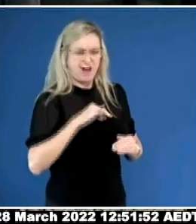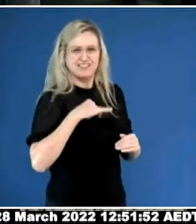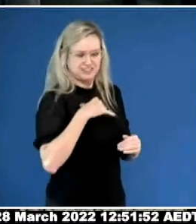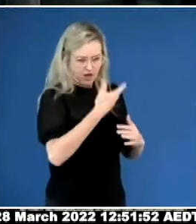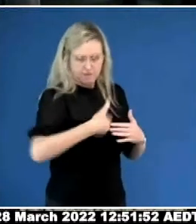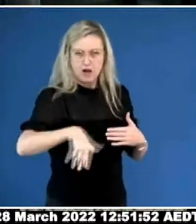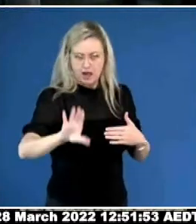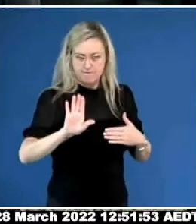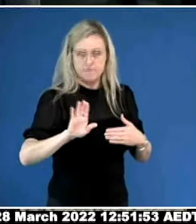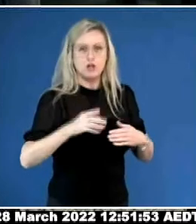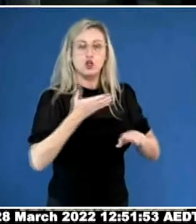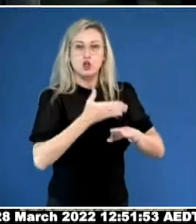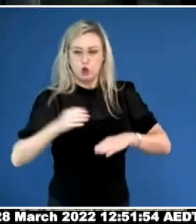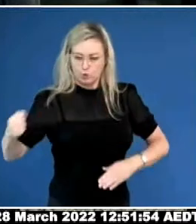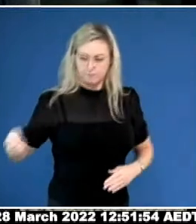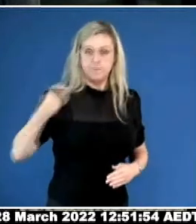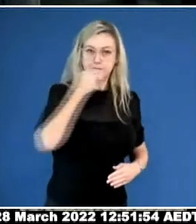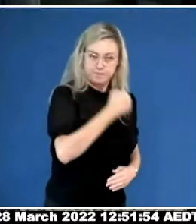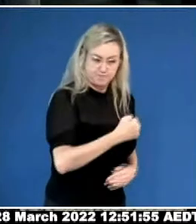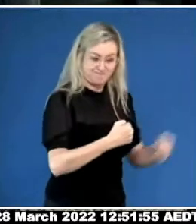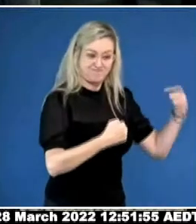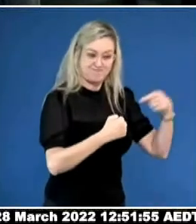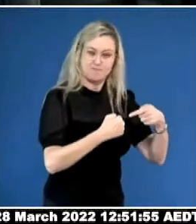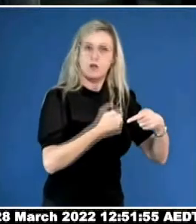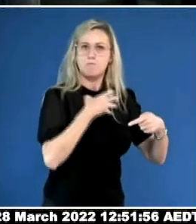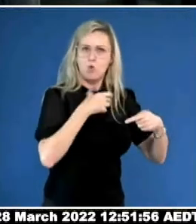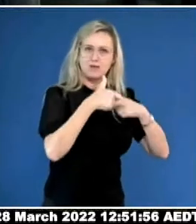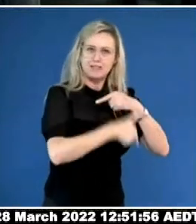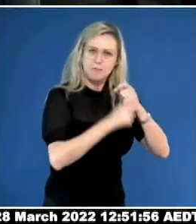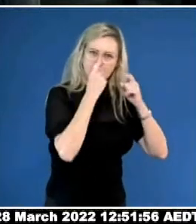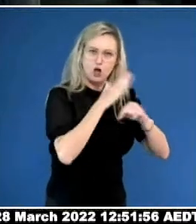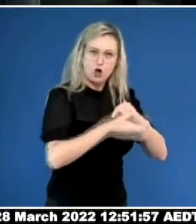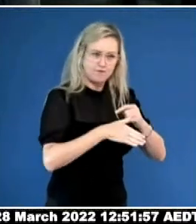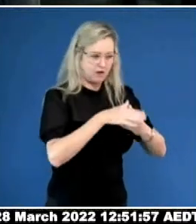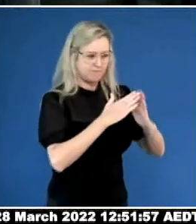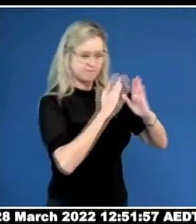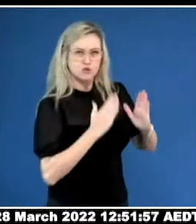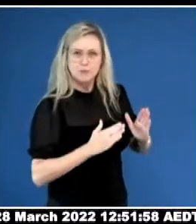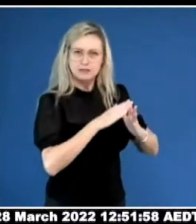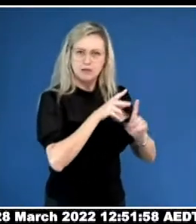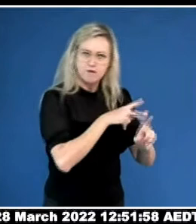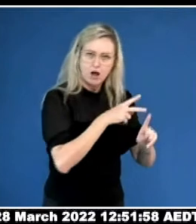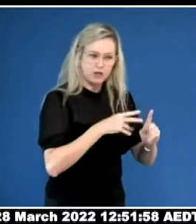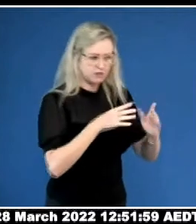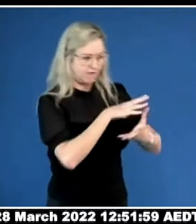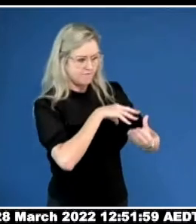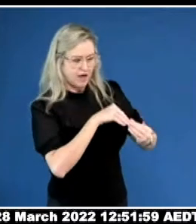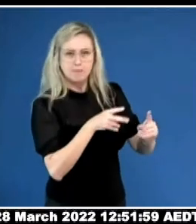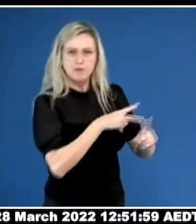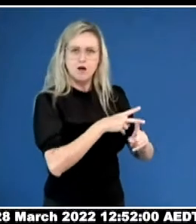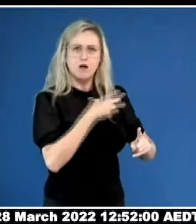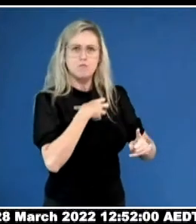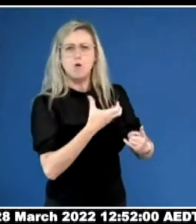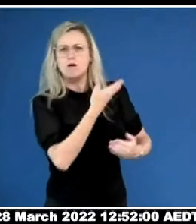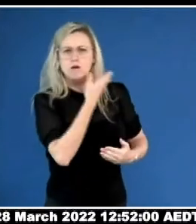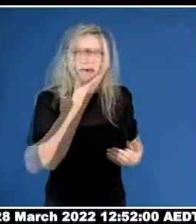who did have a better understanding of family violence, was a lot more gentle with me. I